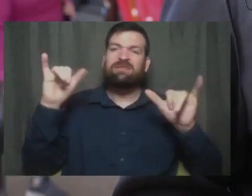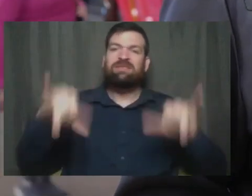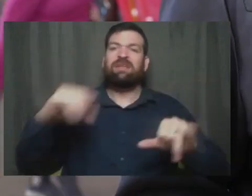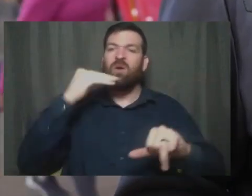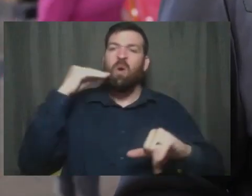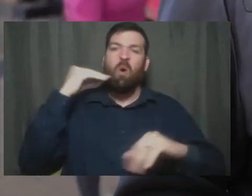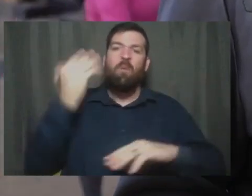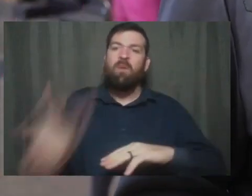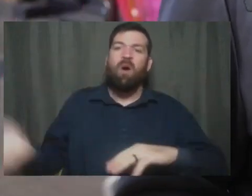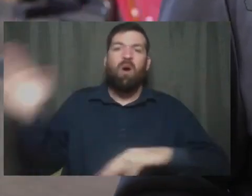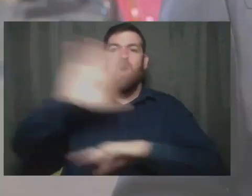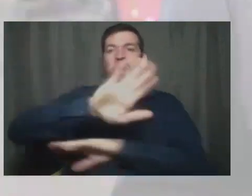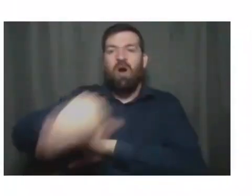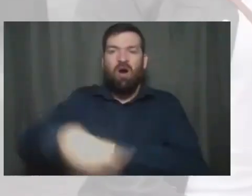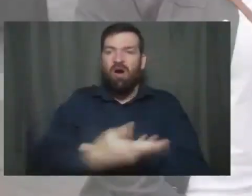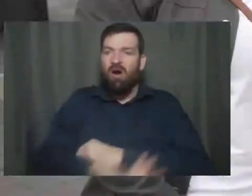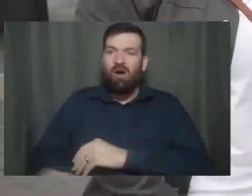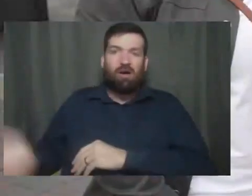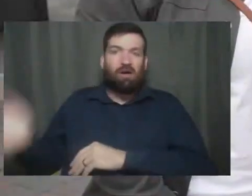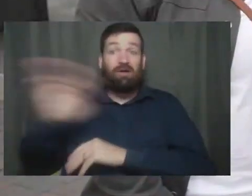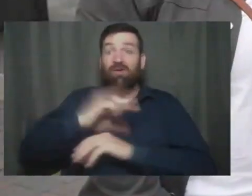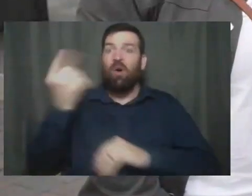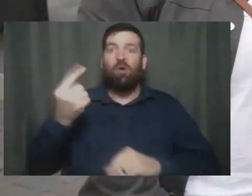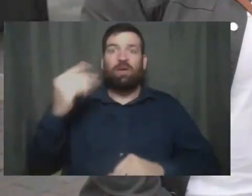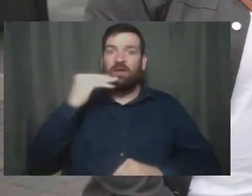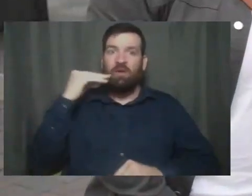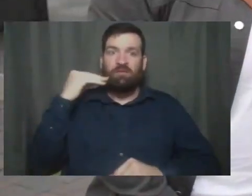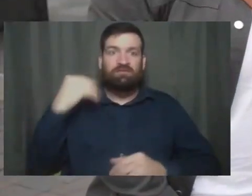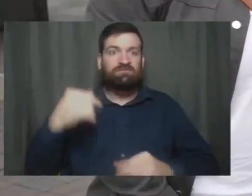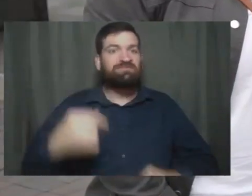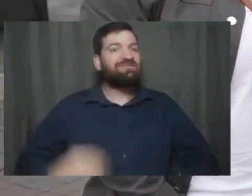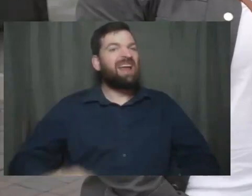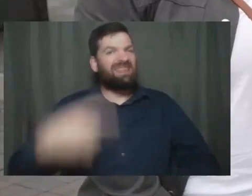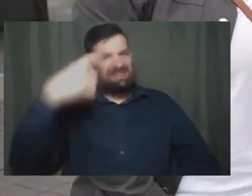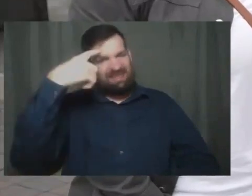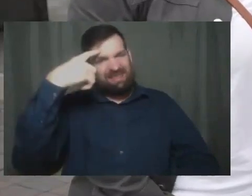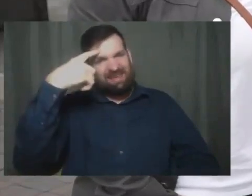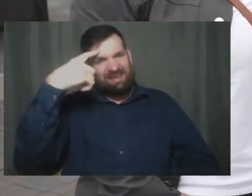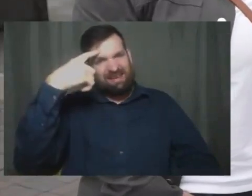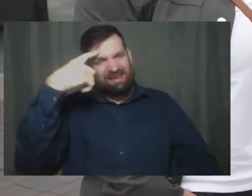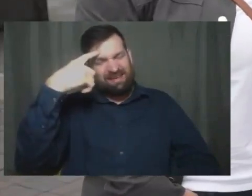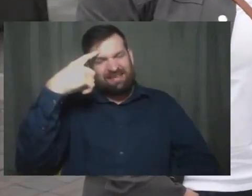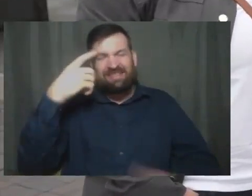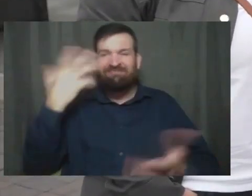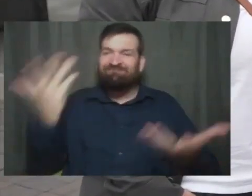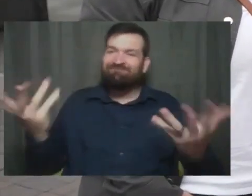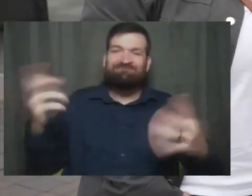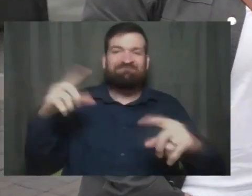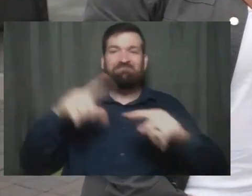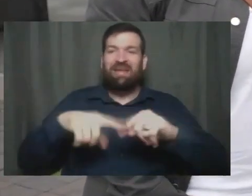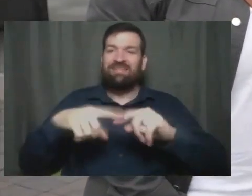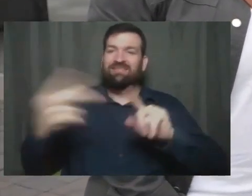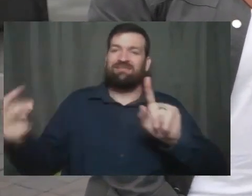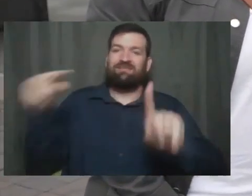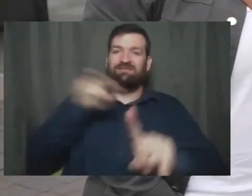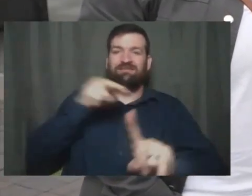just always home. I think it might be, it depends how you look at it. If you look at